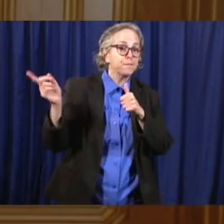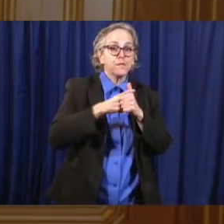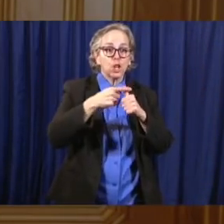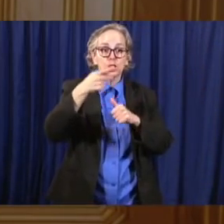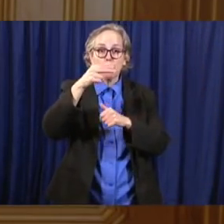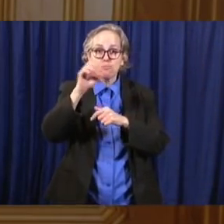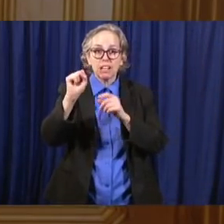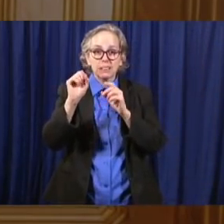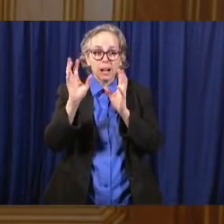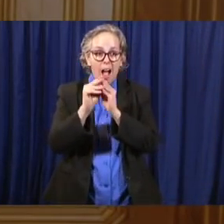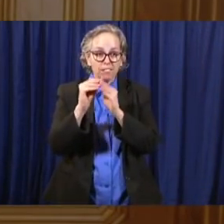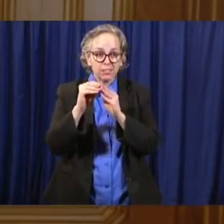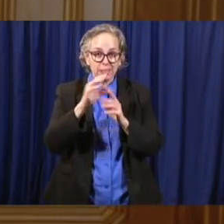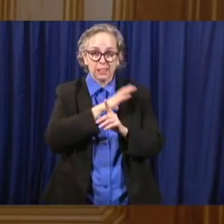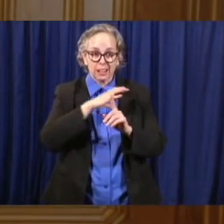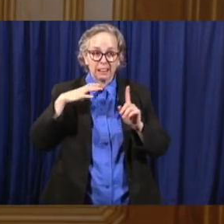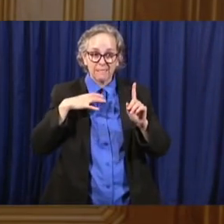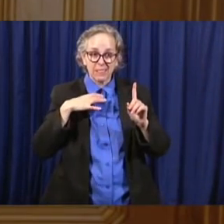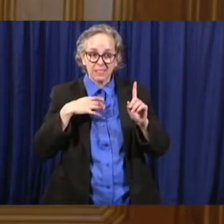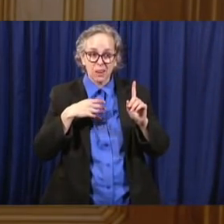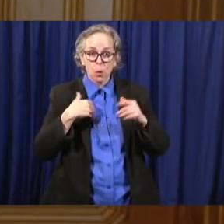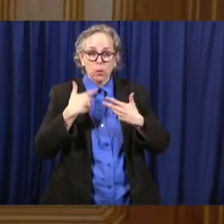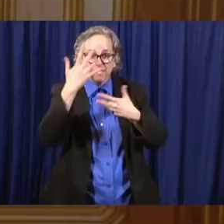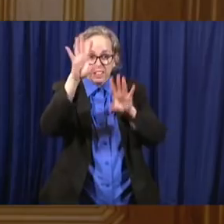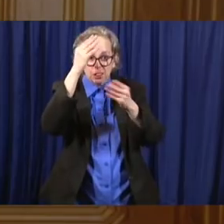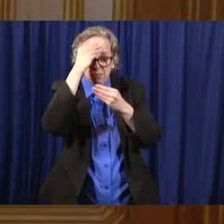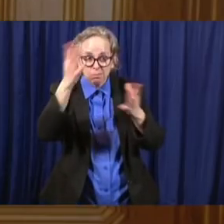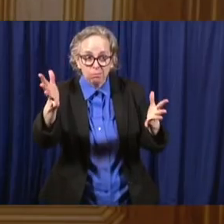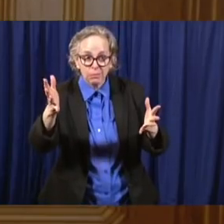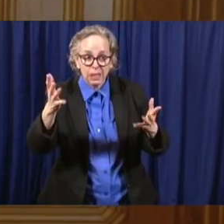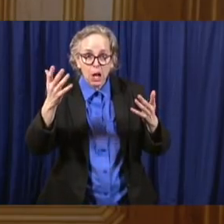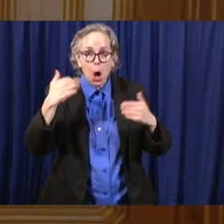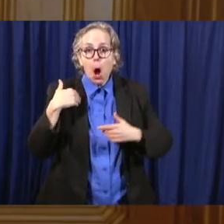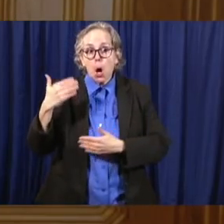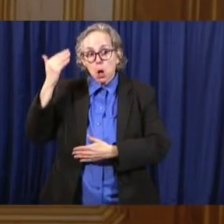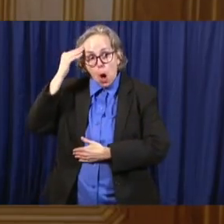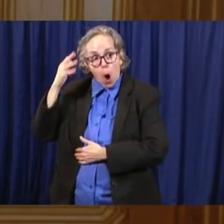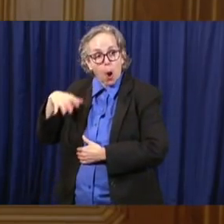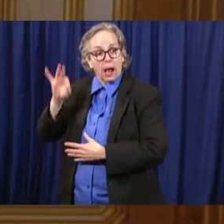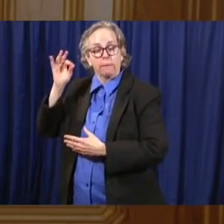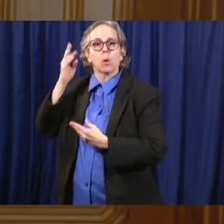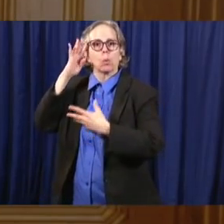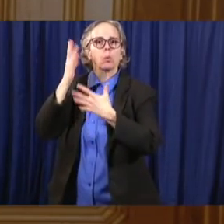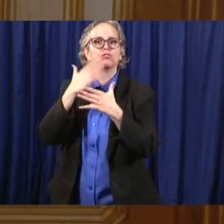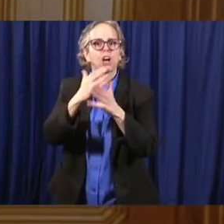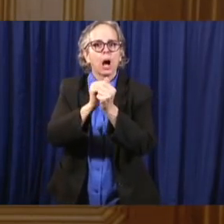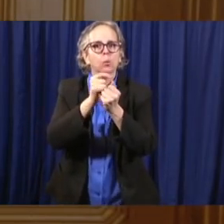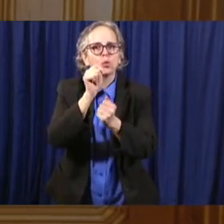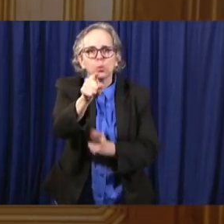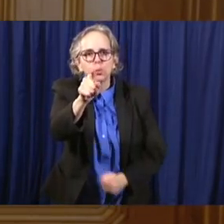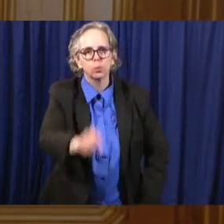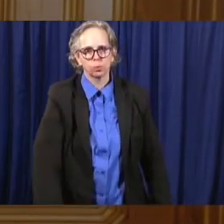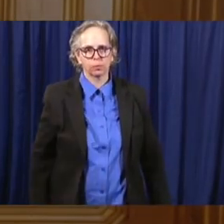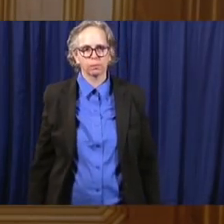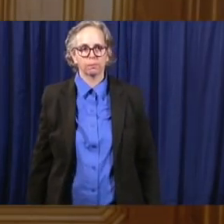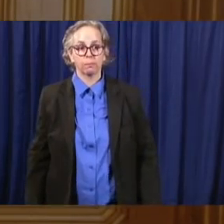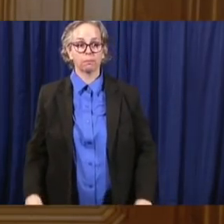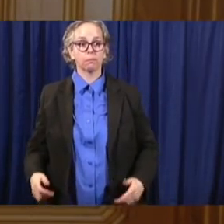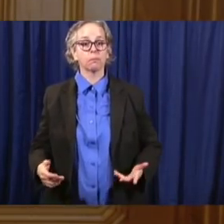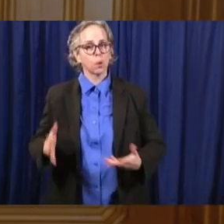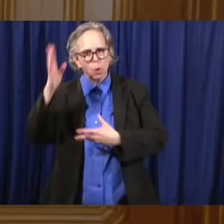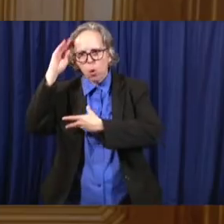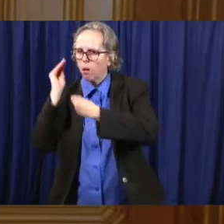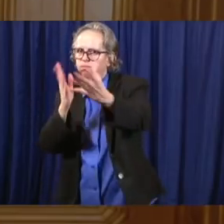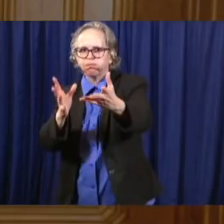will tell you what we know when we know it. And I think that is what